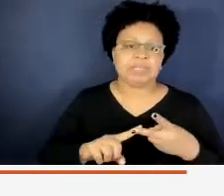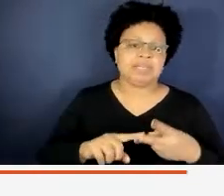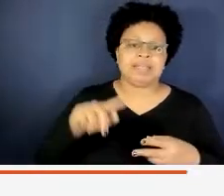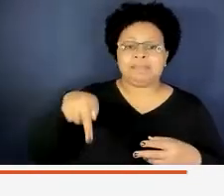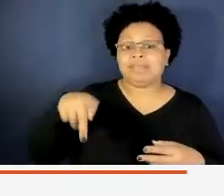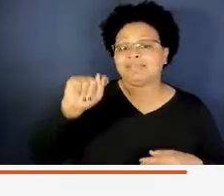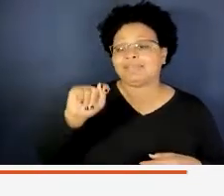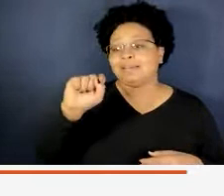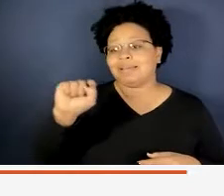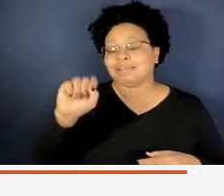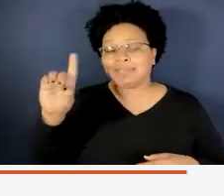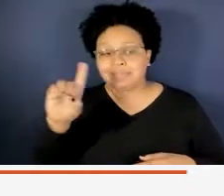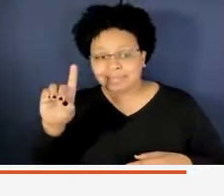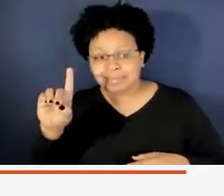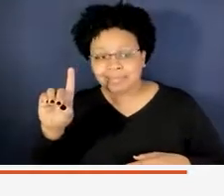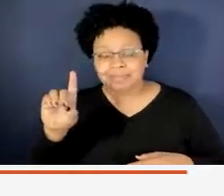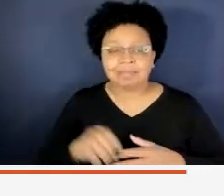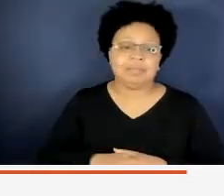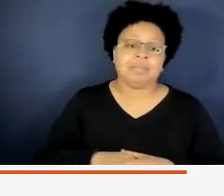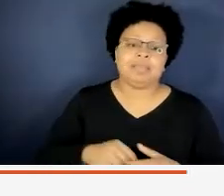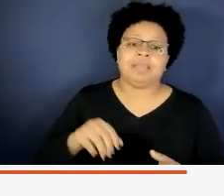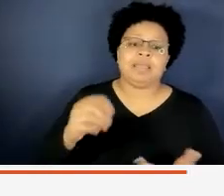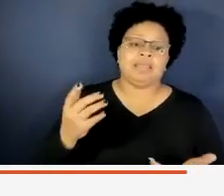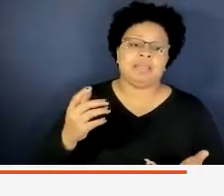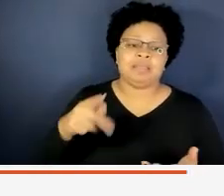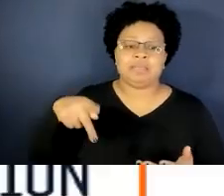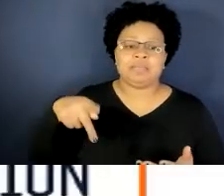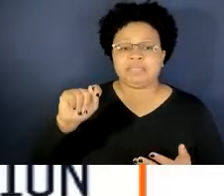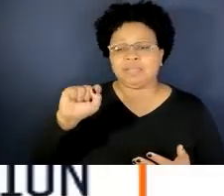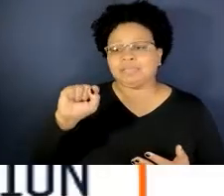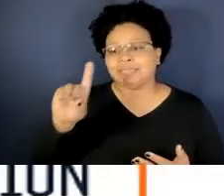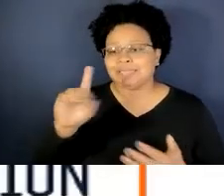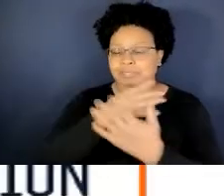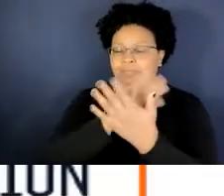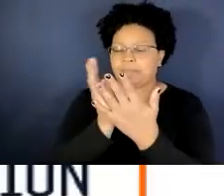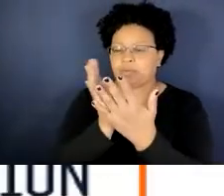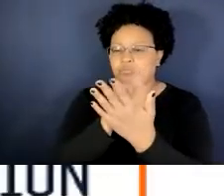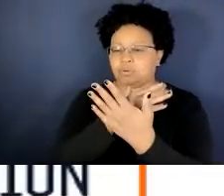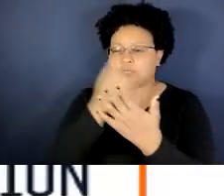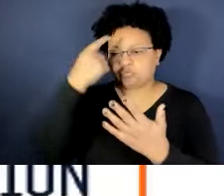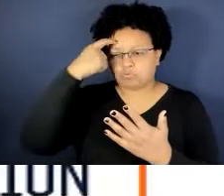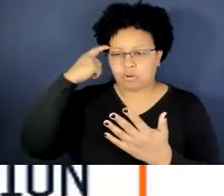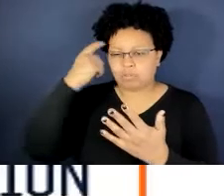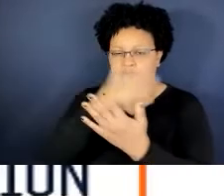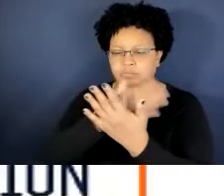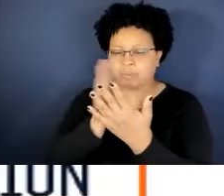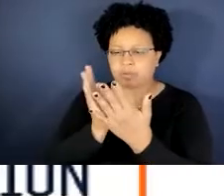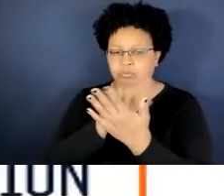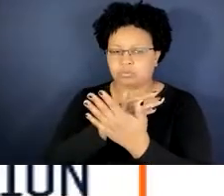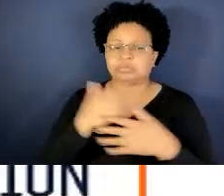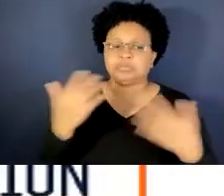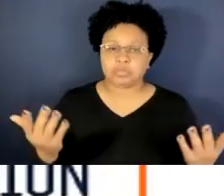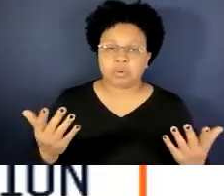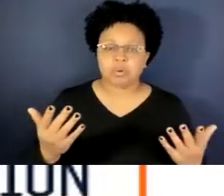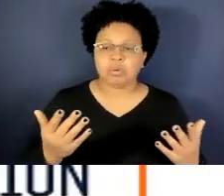PTSD and associated features, and DSM-5, the spectrum, the trauma spectrum. And so one thing about